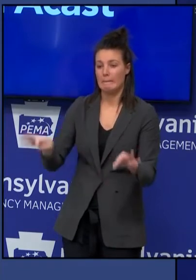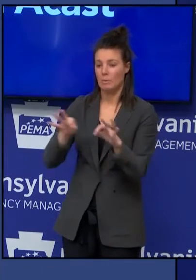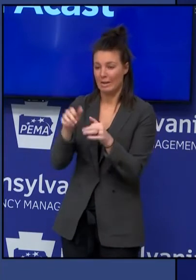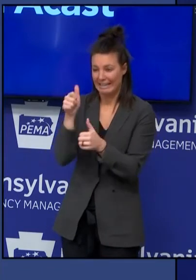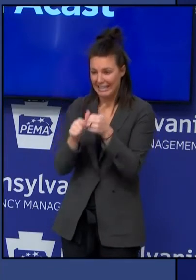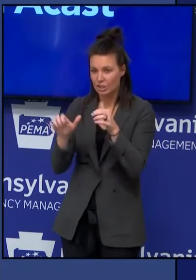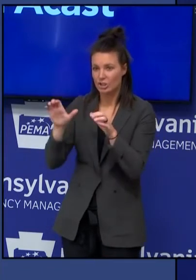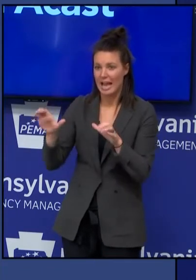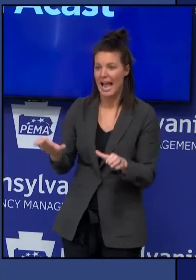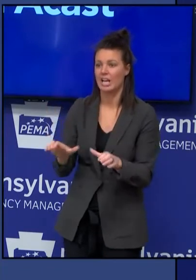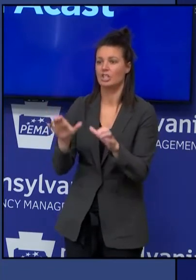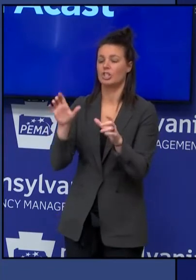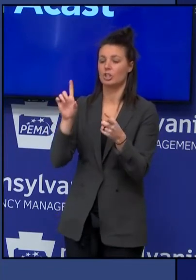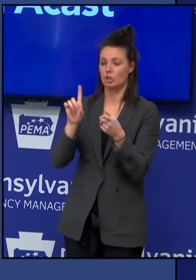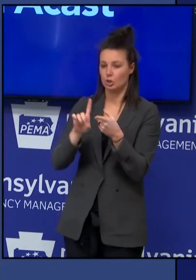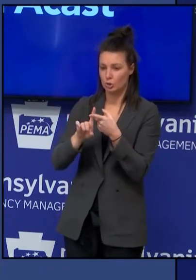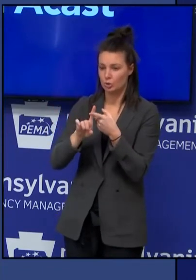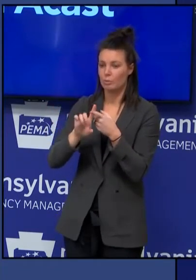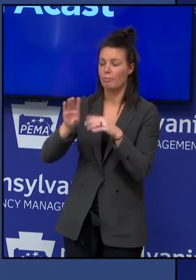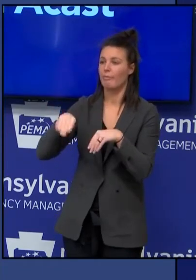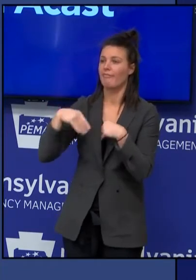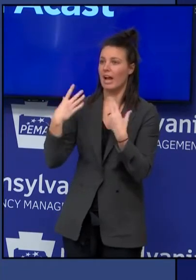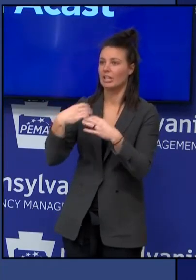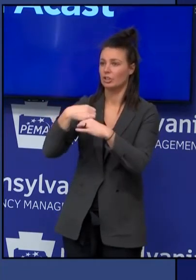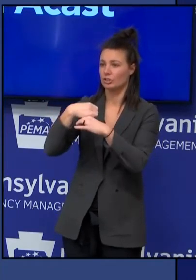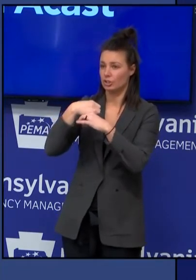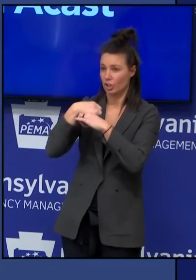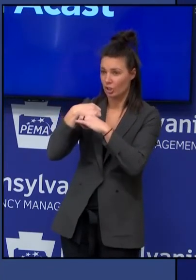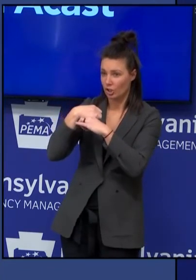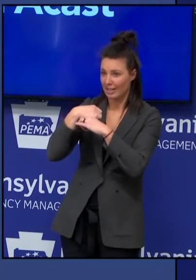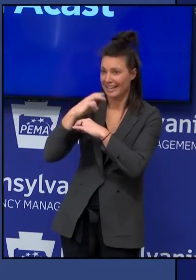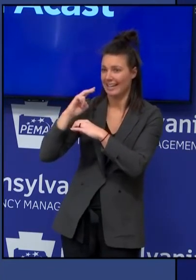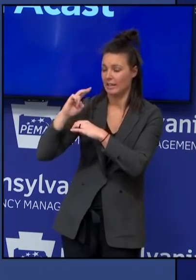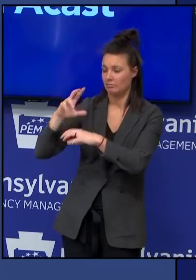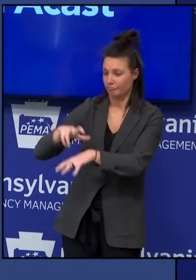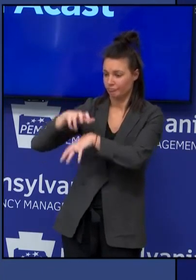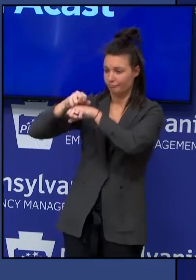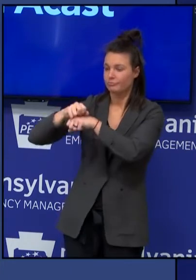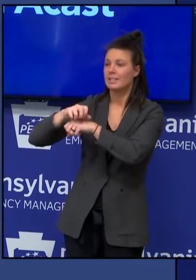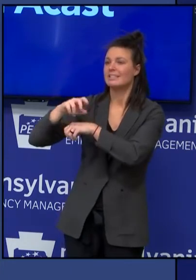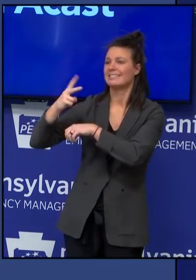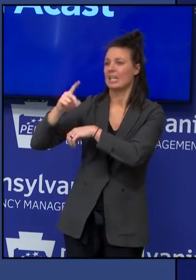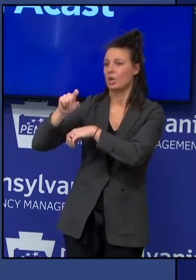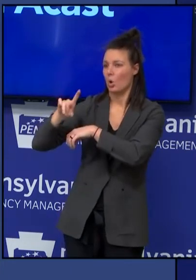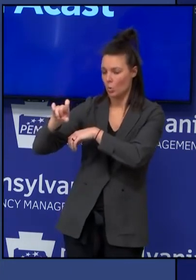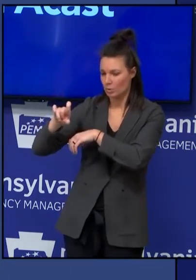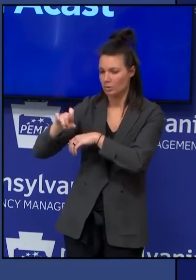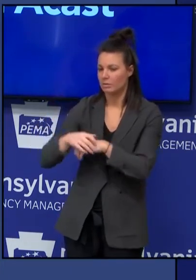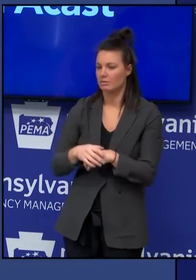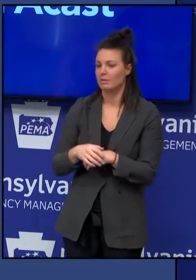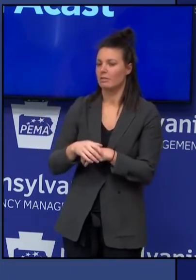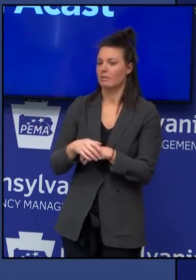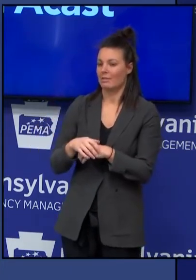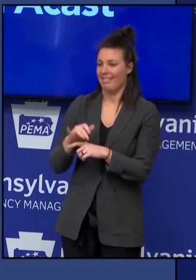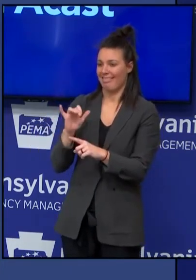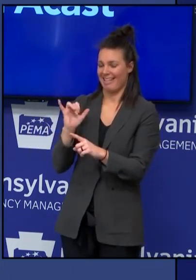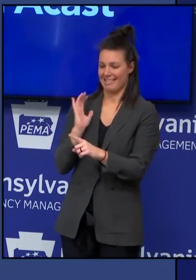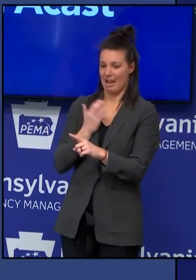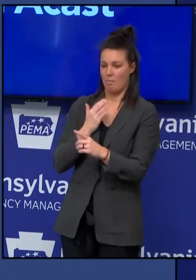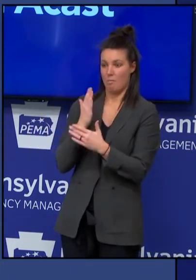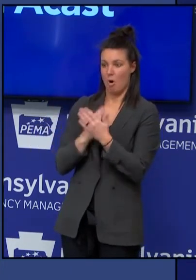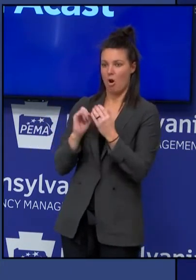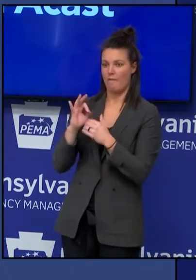taking is to provide security in the second doses in Pennsylvania. That has been a tenet of our rollout